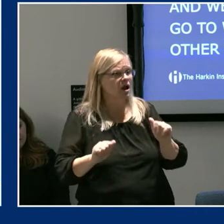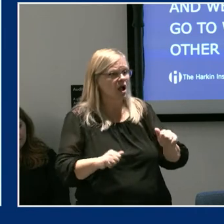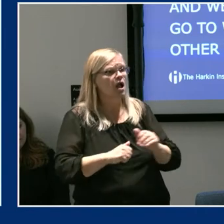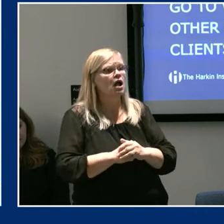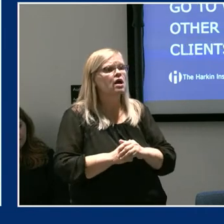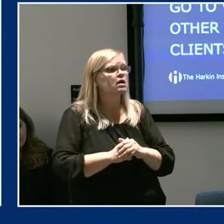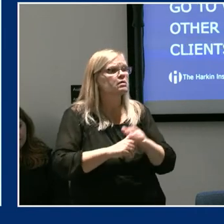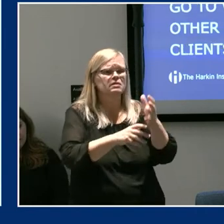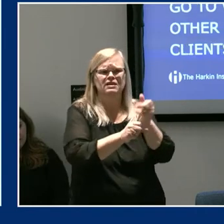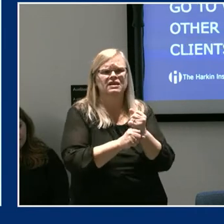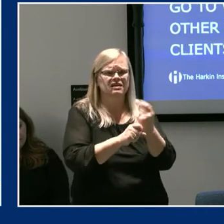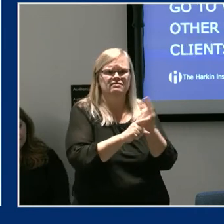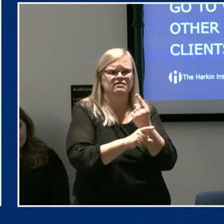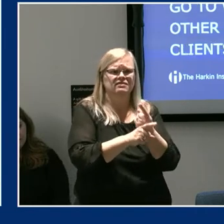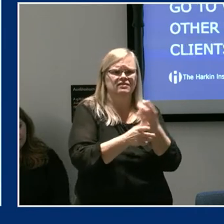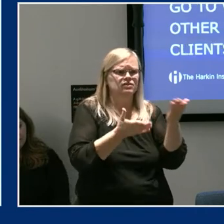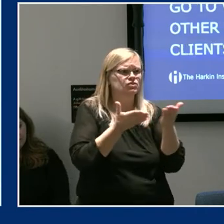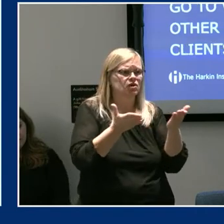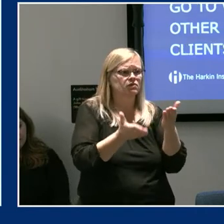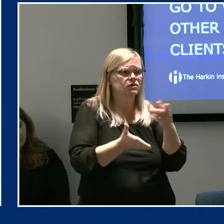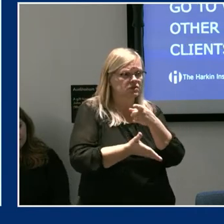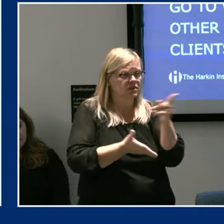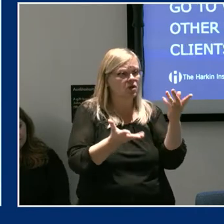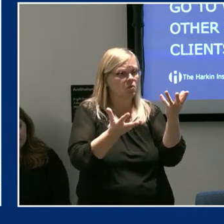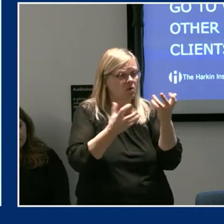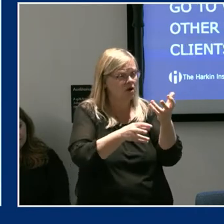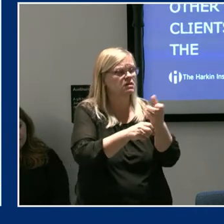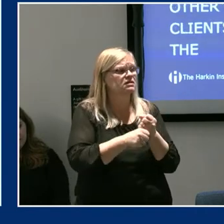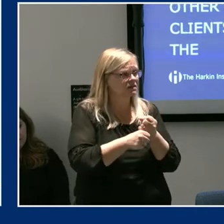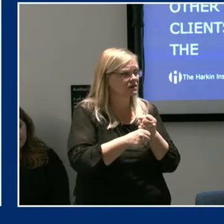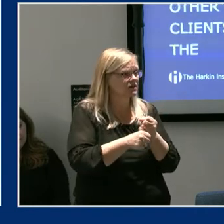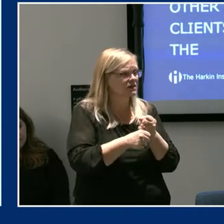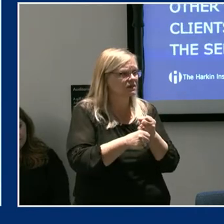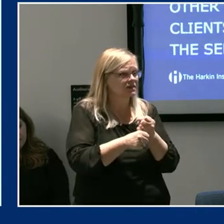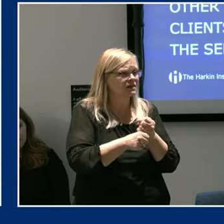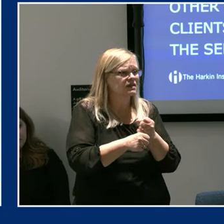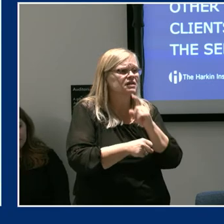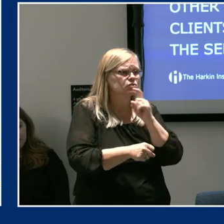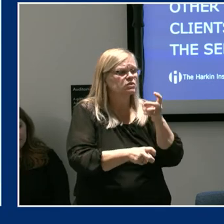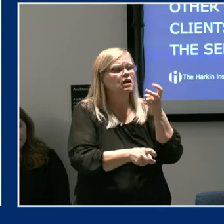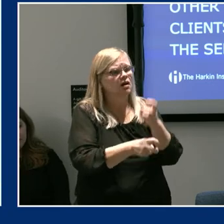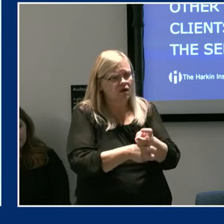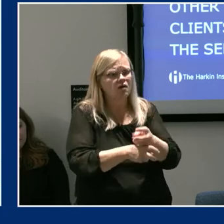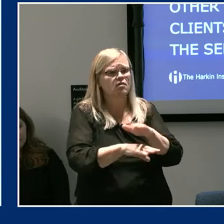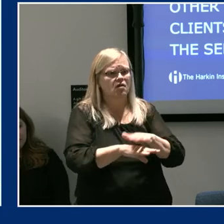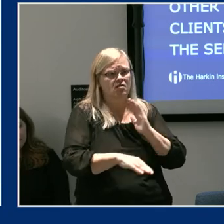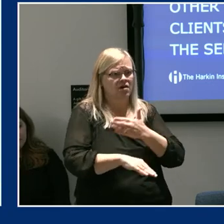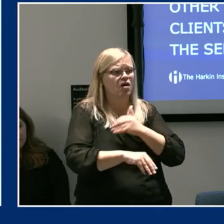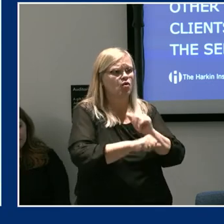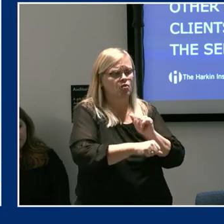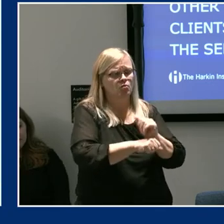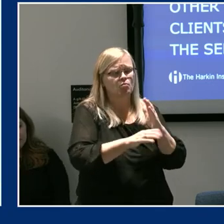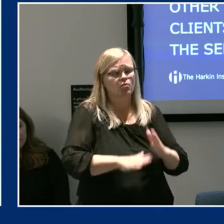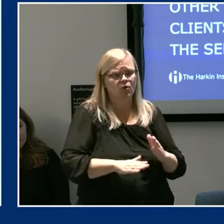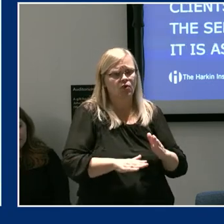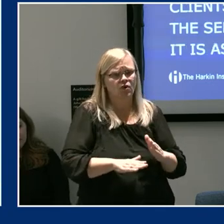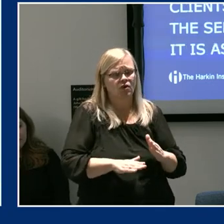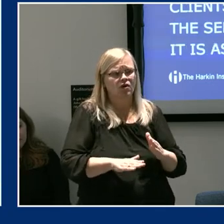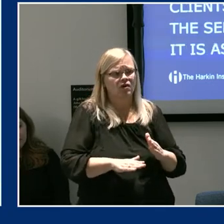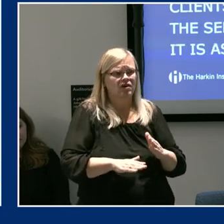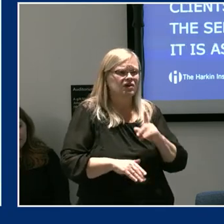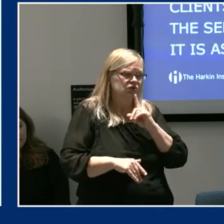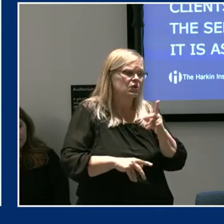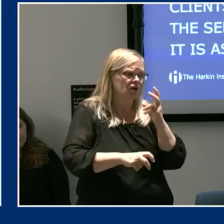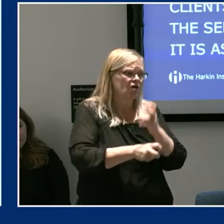get the service that we would like for them to get, It is as hard on our employees, or nearly as hard on